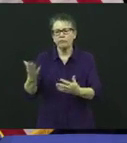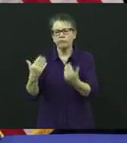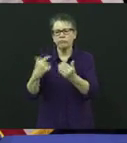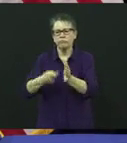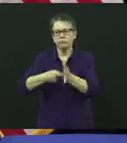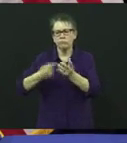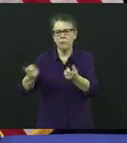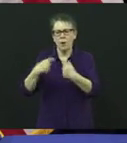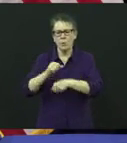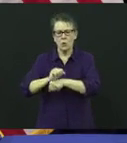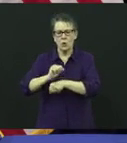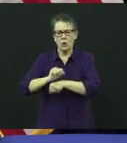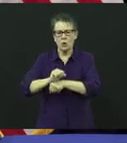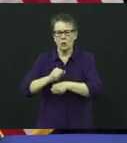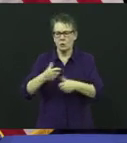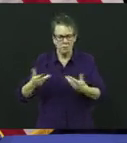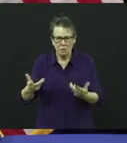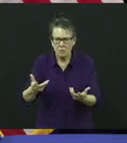609-963-6817.